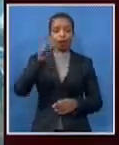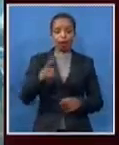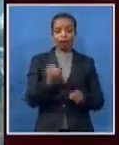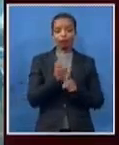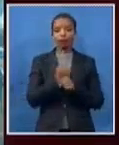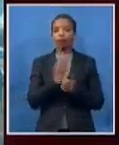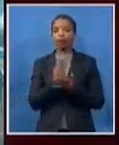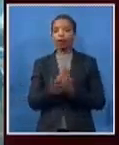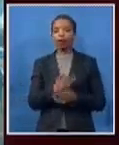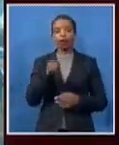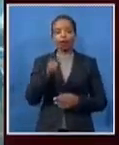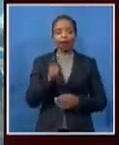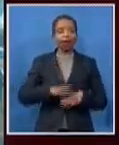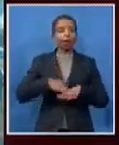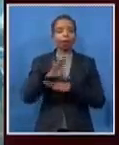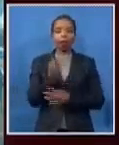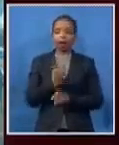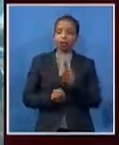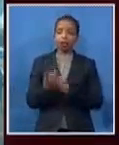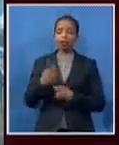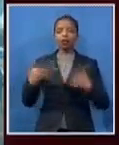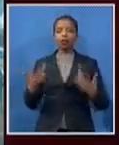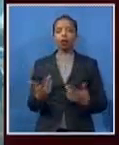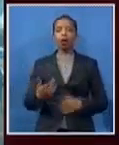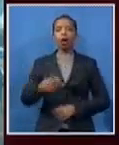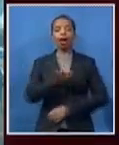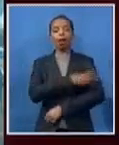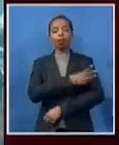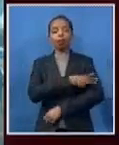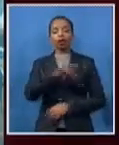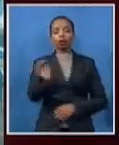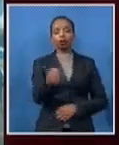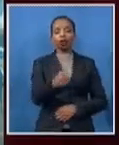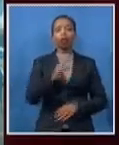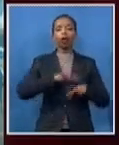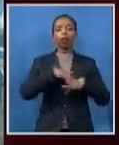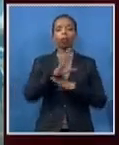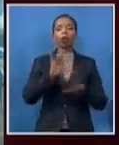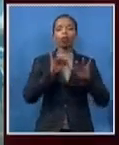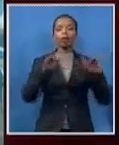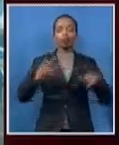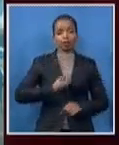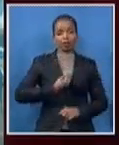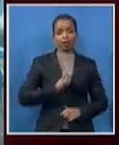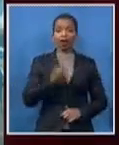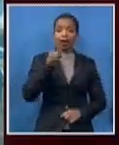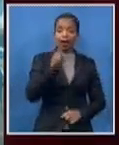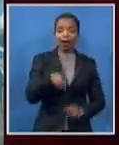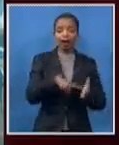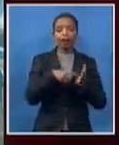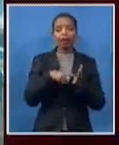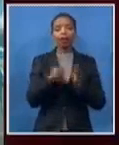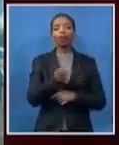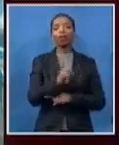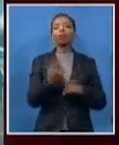young people, and that requires other reforms to our labor market, to the collective bargaining